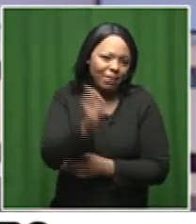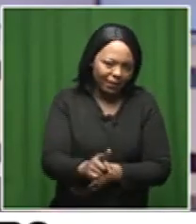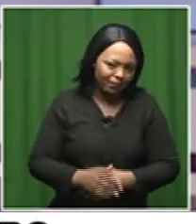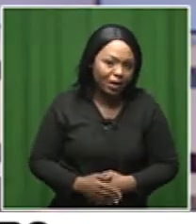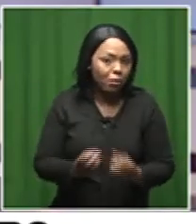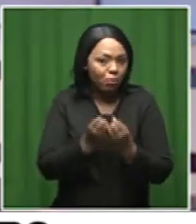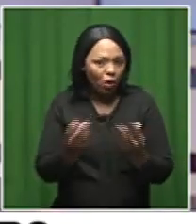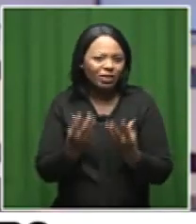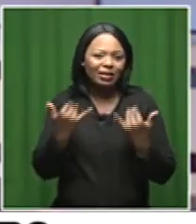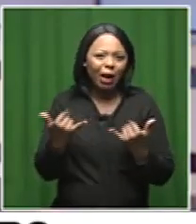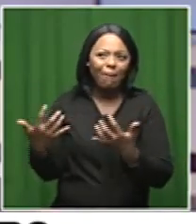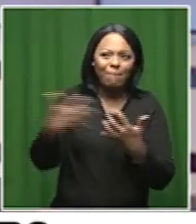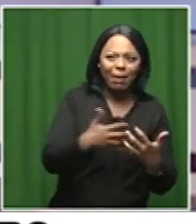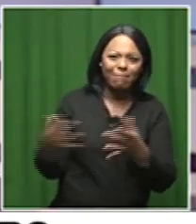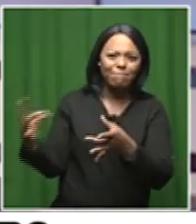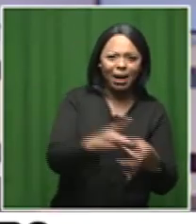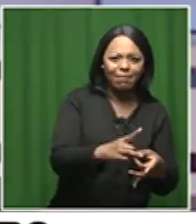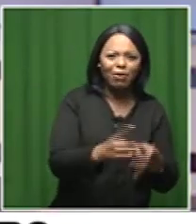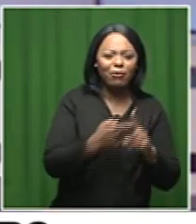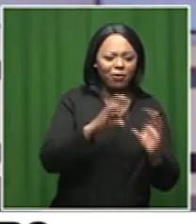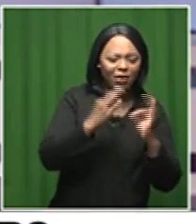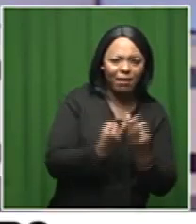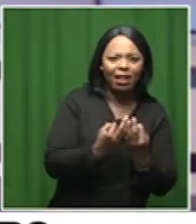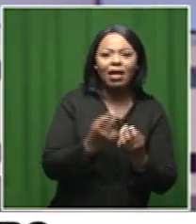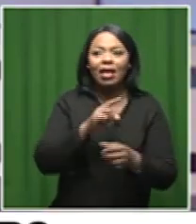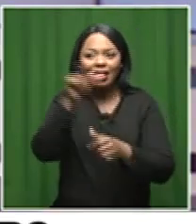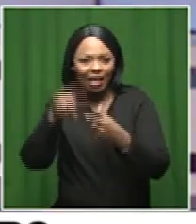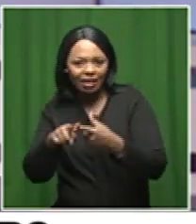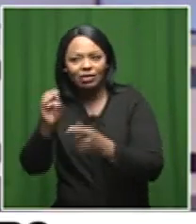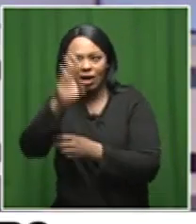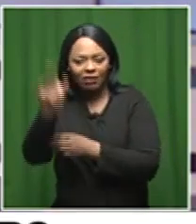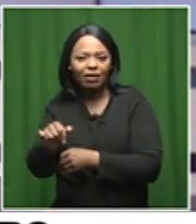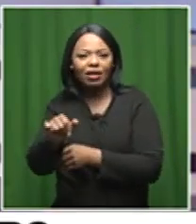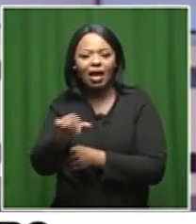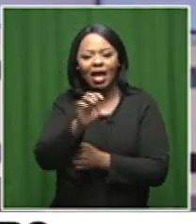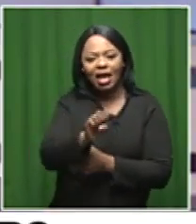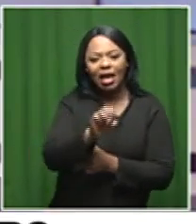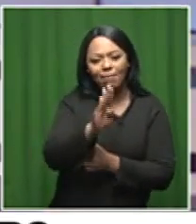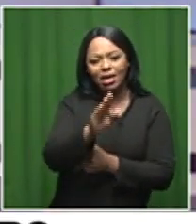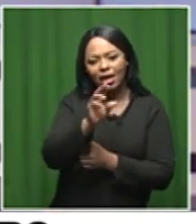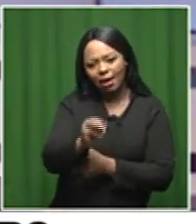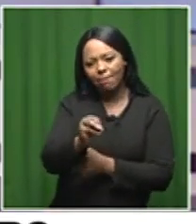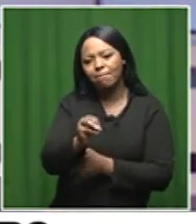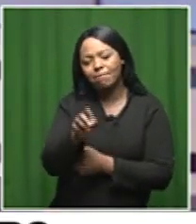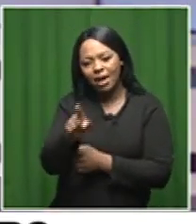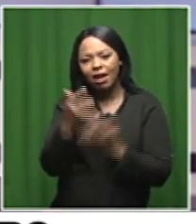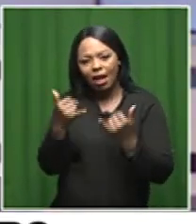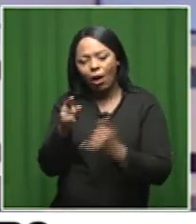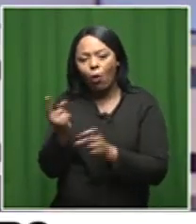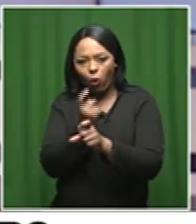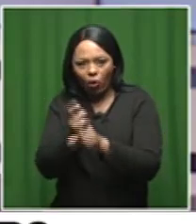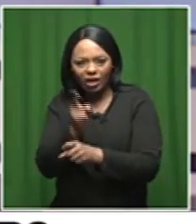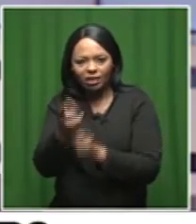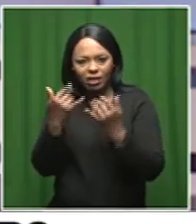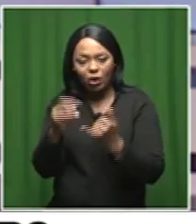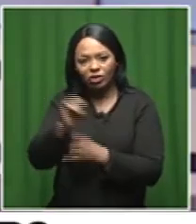patients do not have a compatible family donor, and that's when the South African Bone Marrow Registry lends a helping hand. Joining us from South African Bone